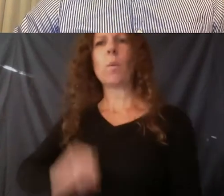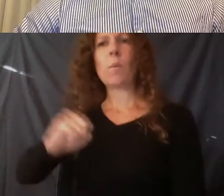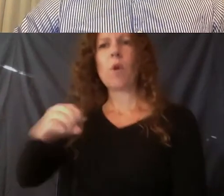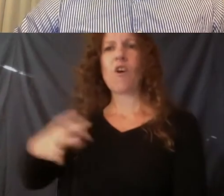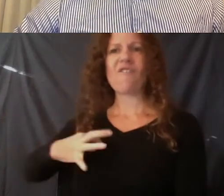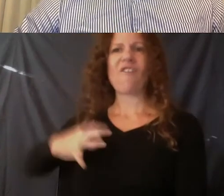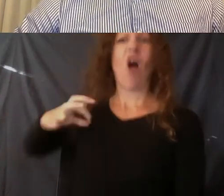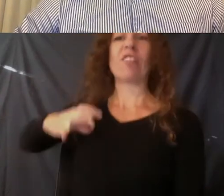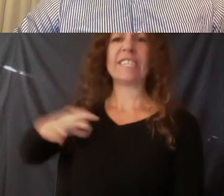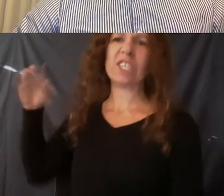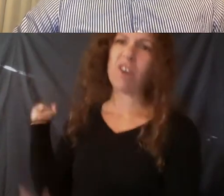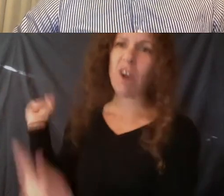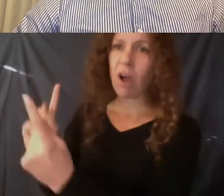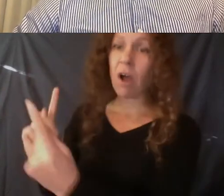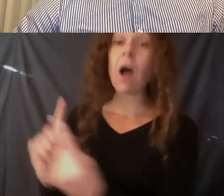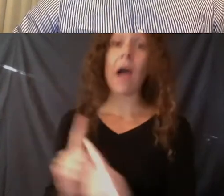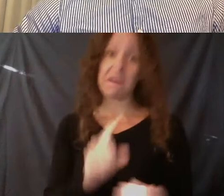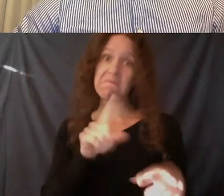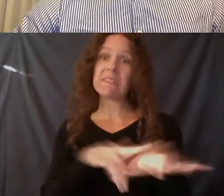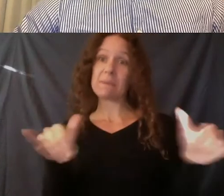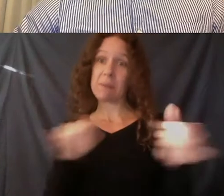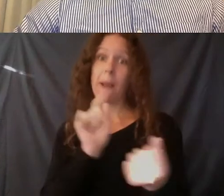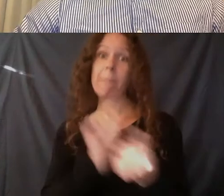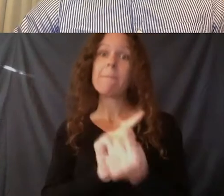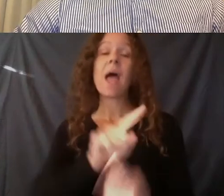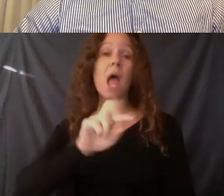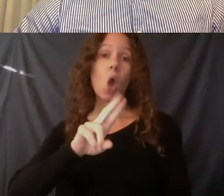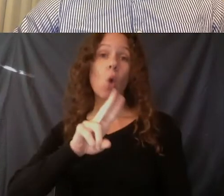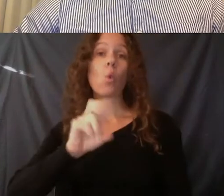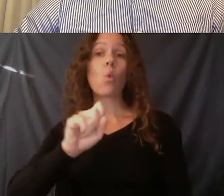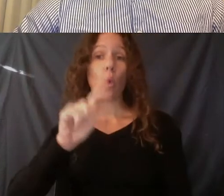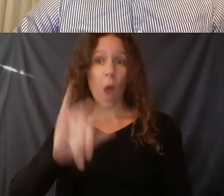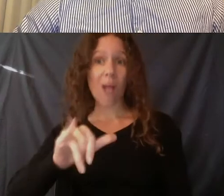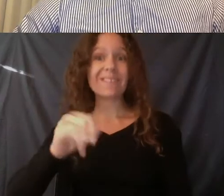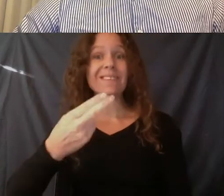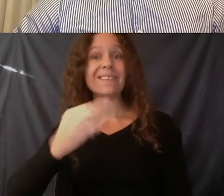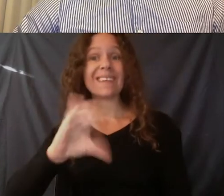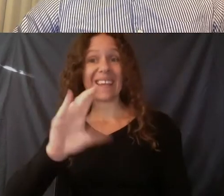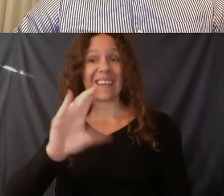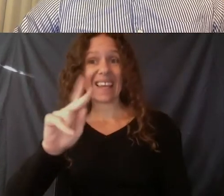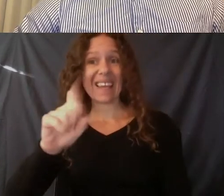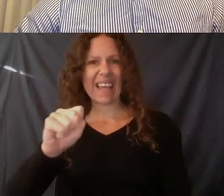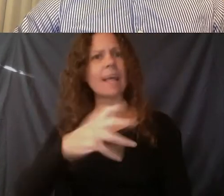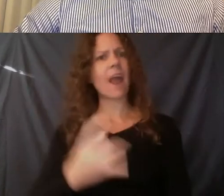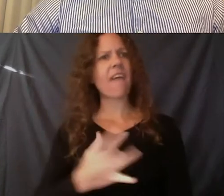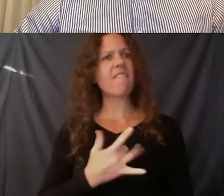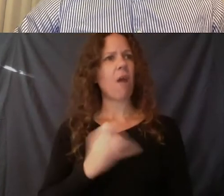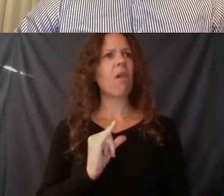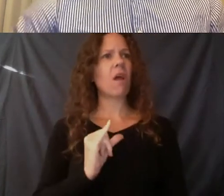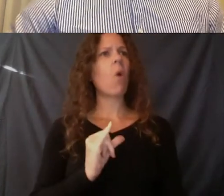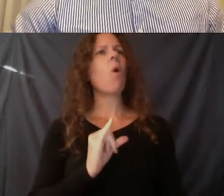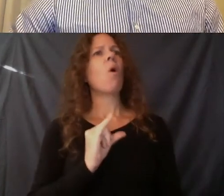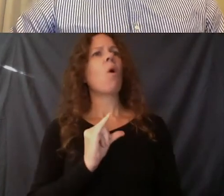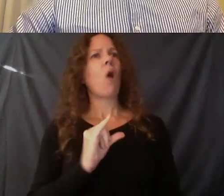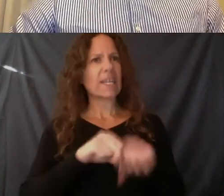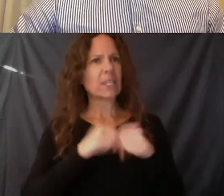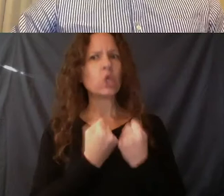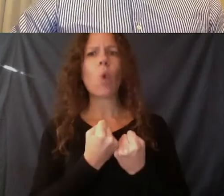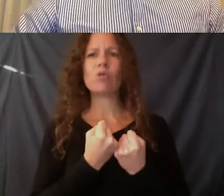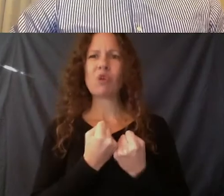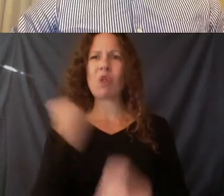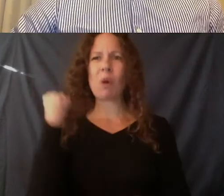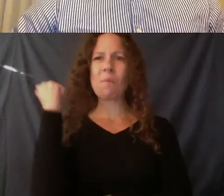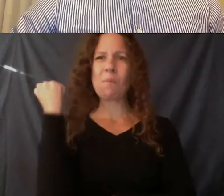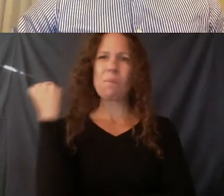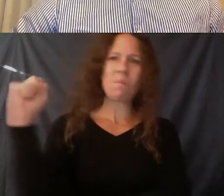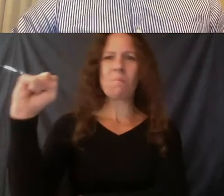Rusty Hicks actually, was when it felt like a social movement. When a political campaign, for the first time in my life,